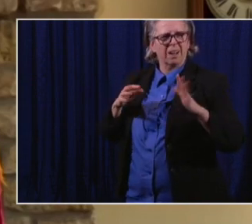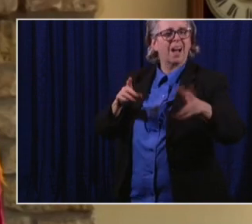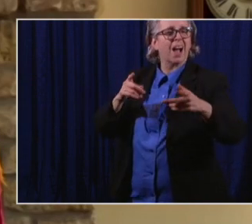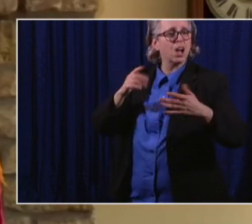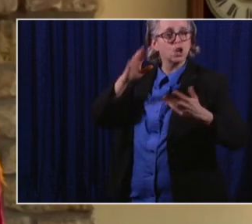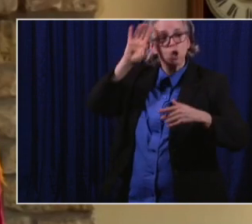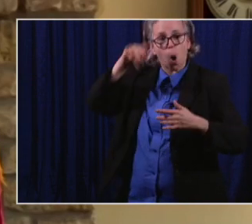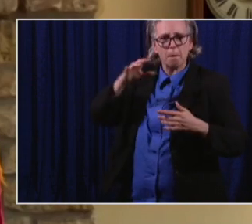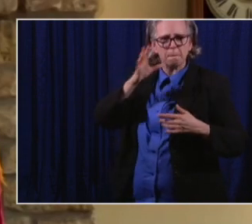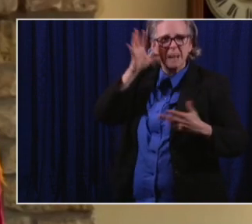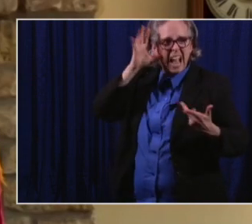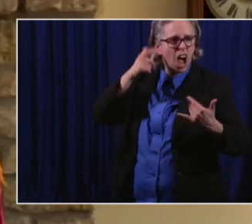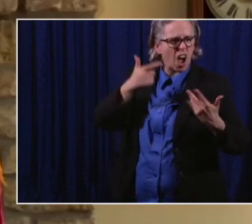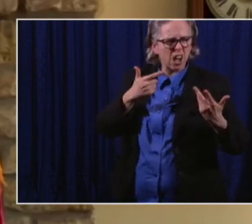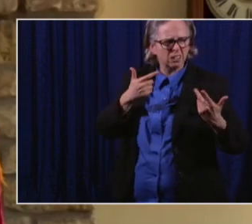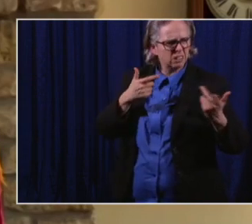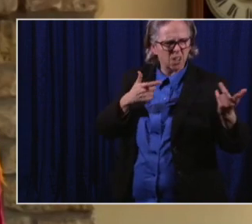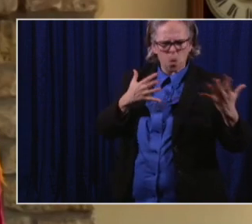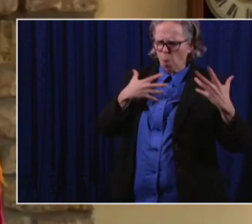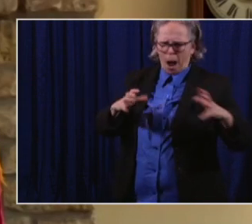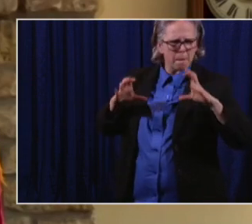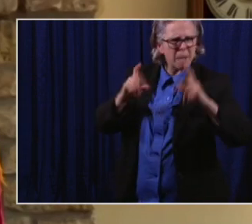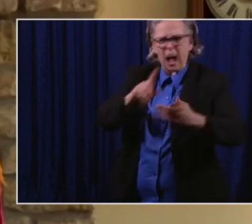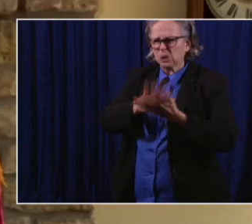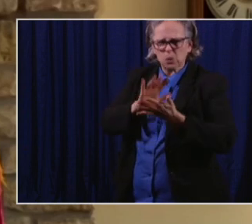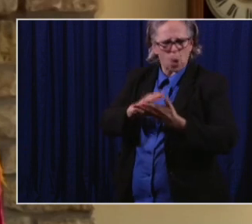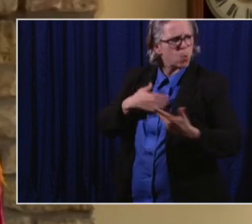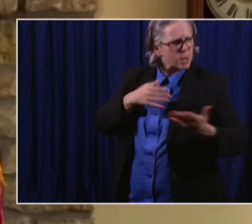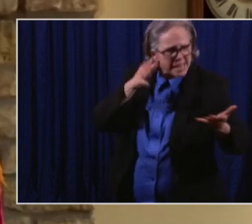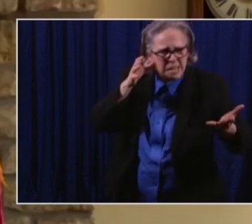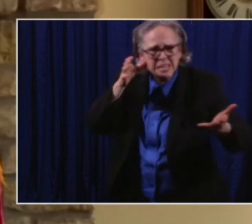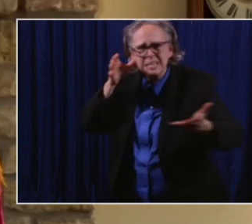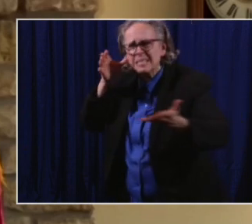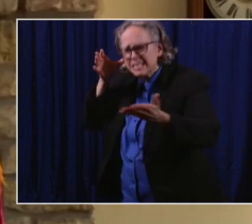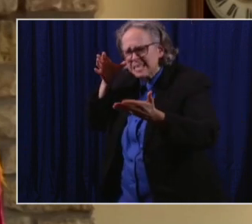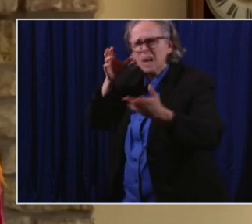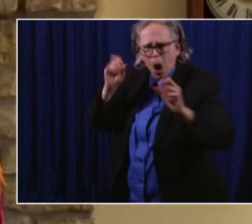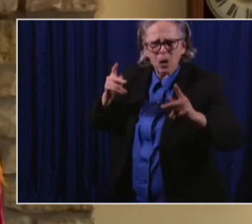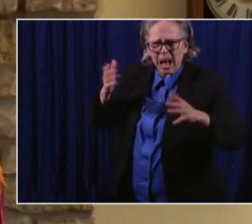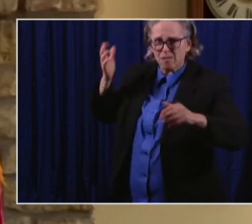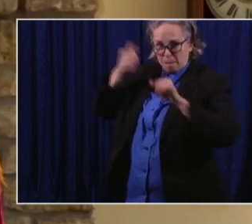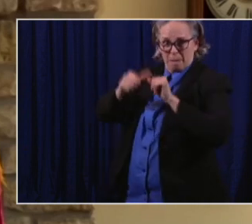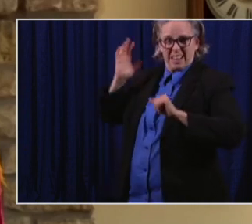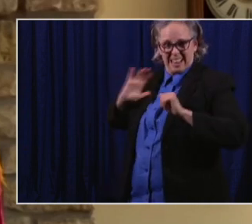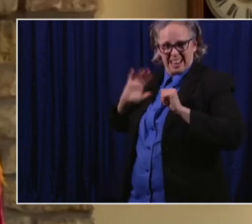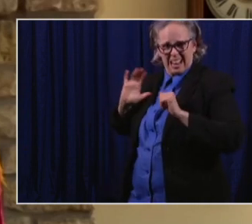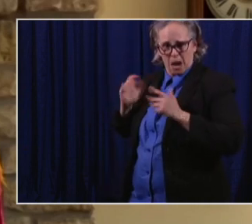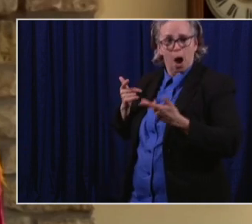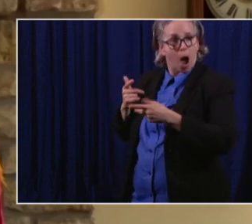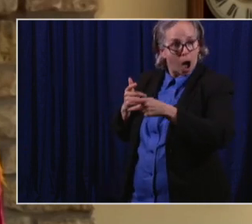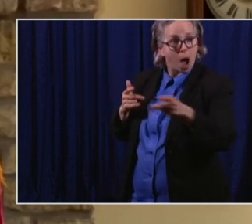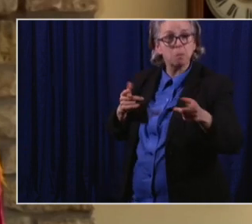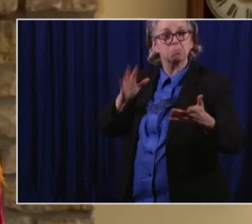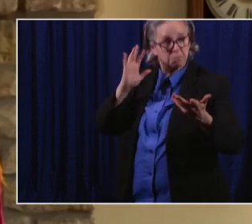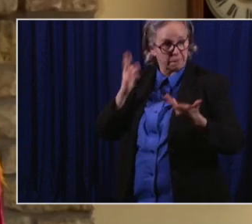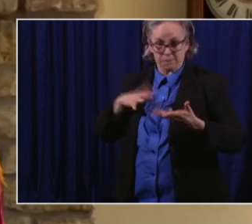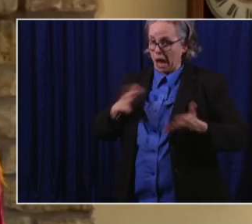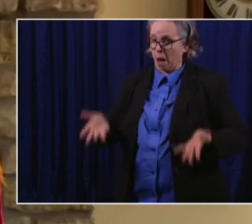remote. So we let schools make that decision. We let parents make that decision, which is the right thing to do, we thought. We still